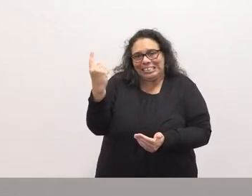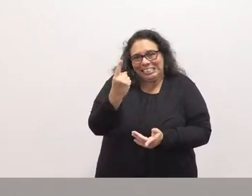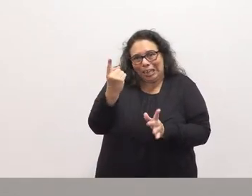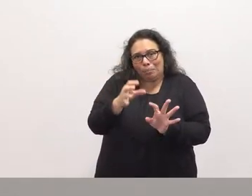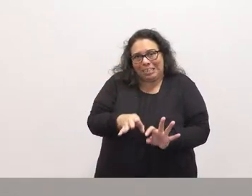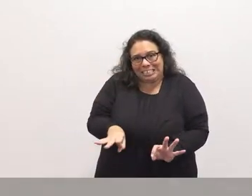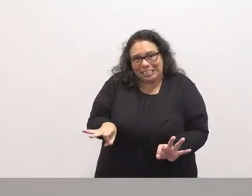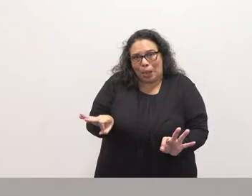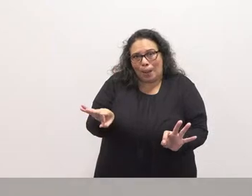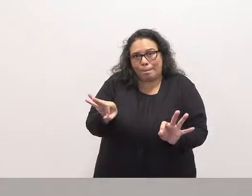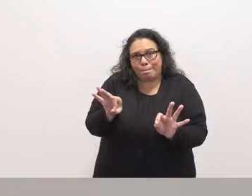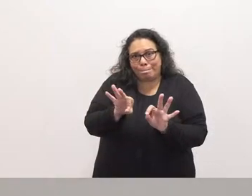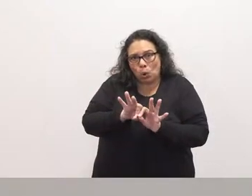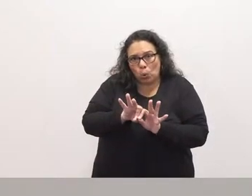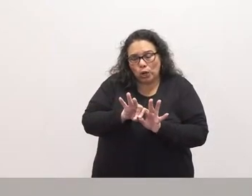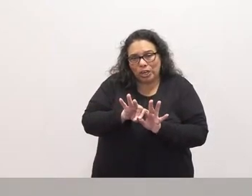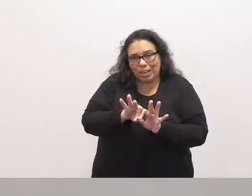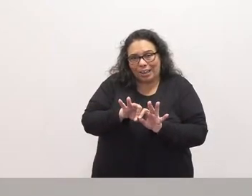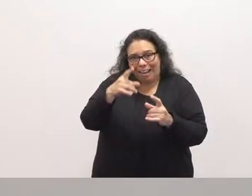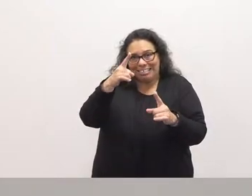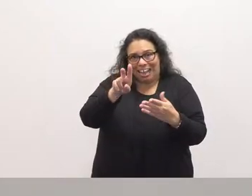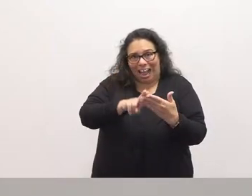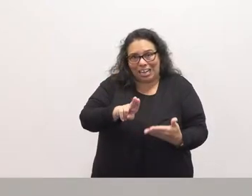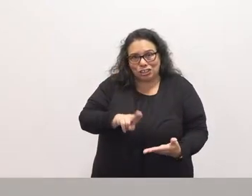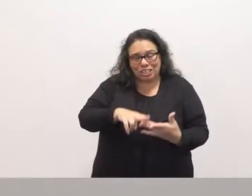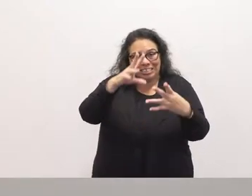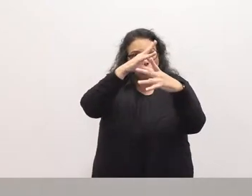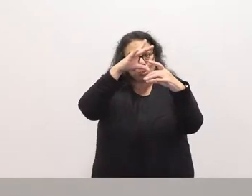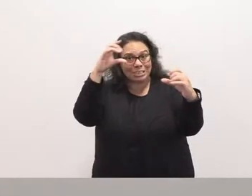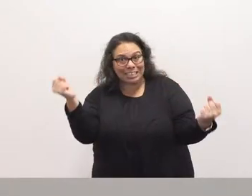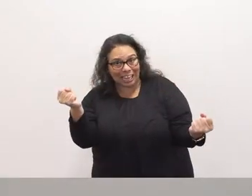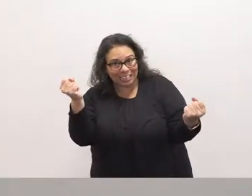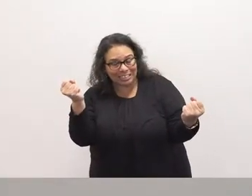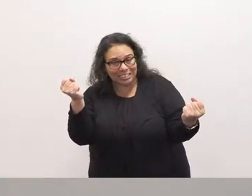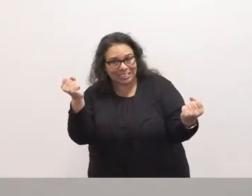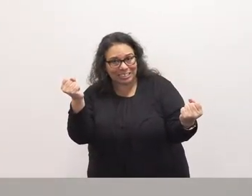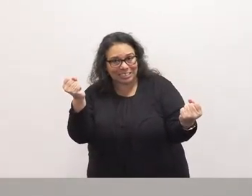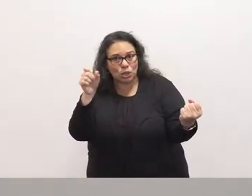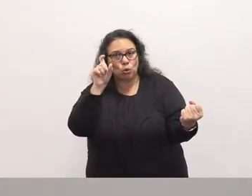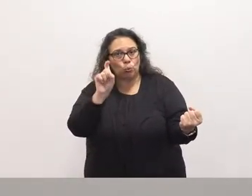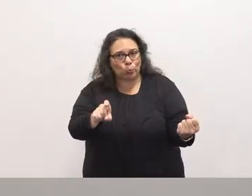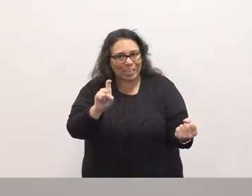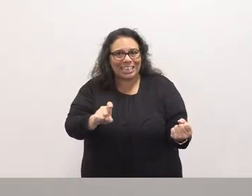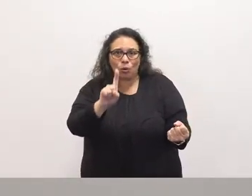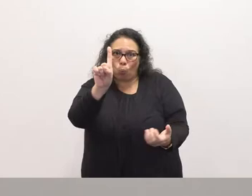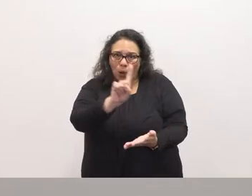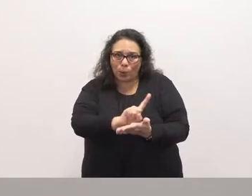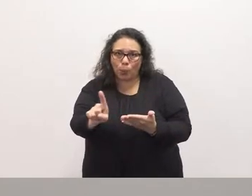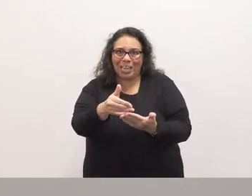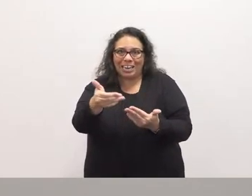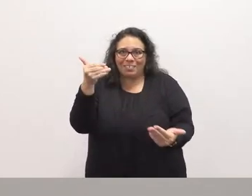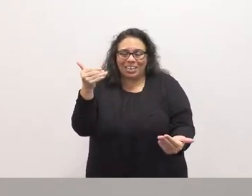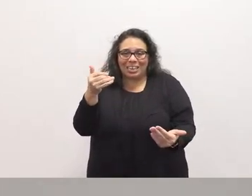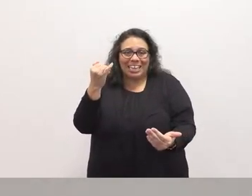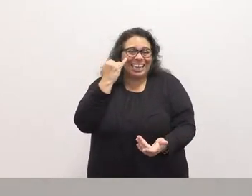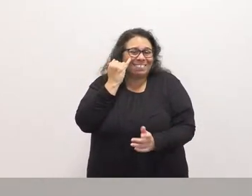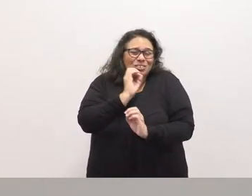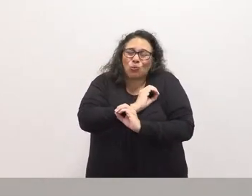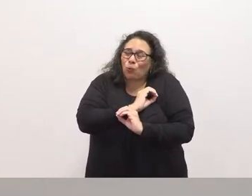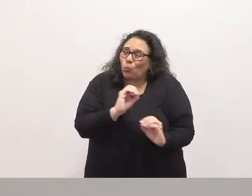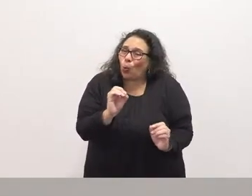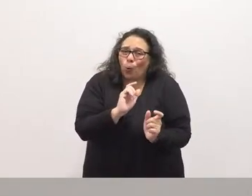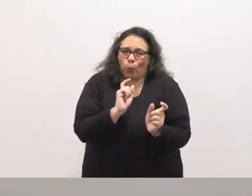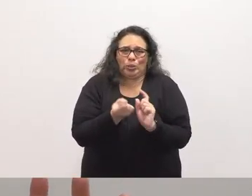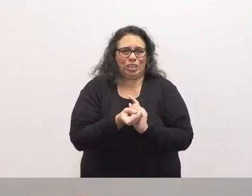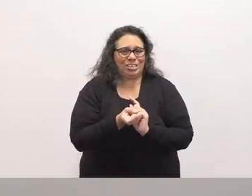important as the contract of the superintendent, we ought to get a week in advance, even if there's no changes in it,